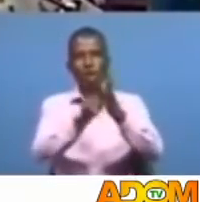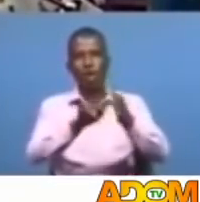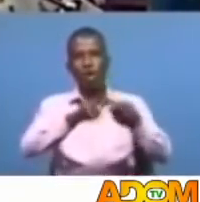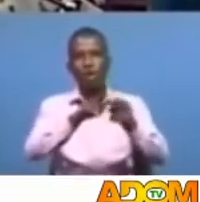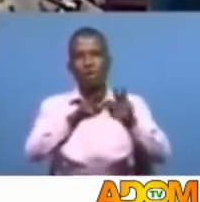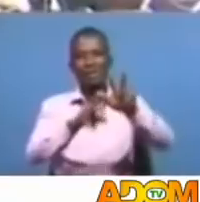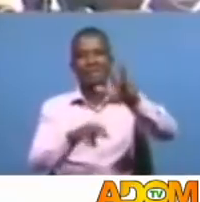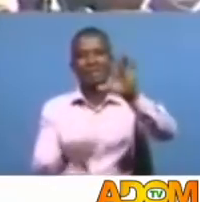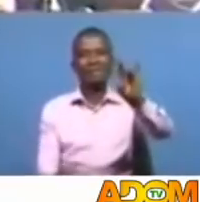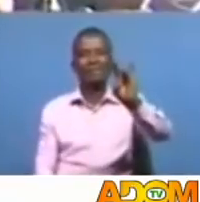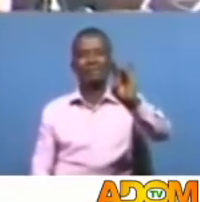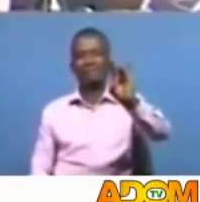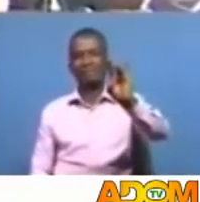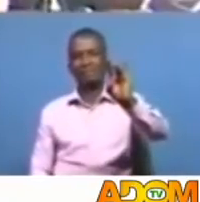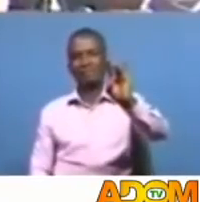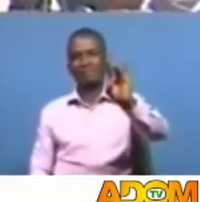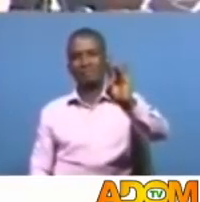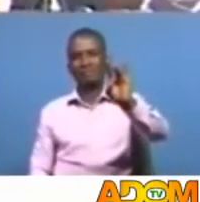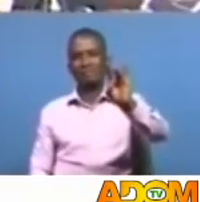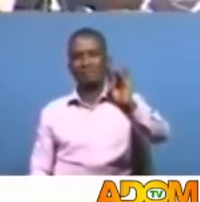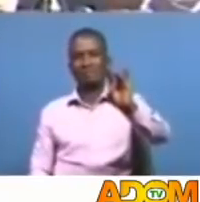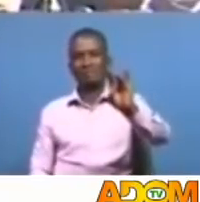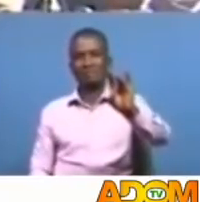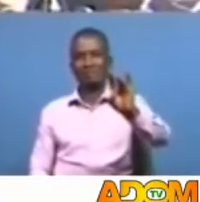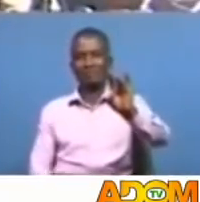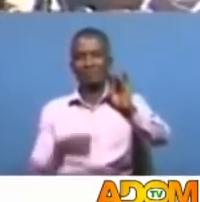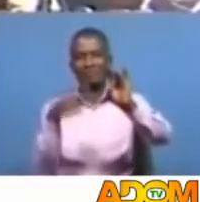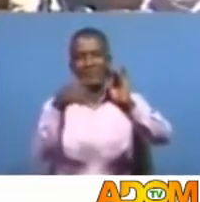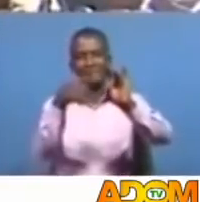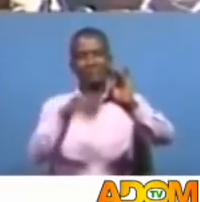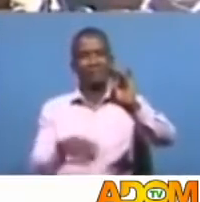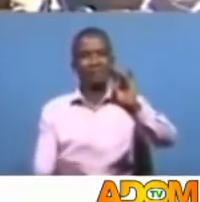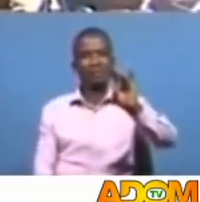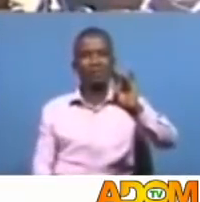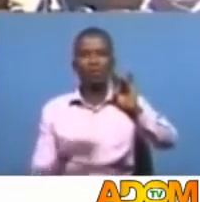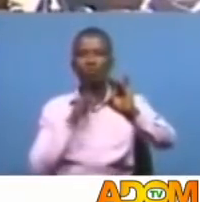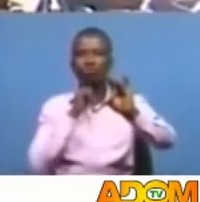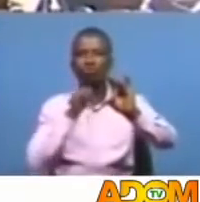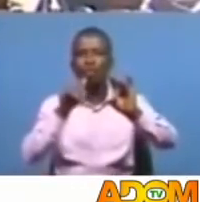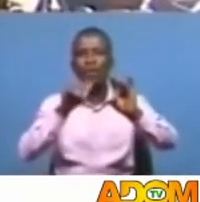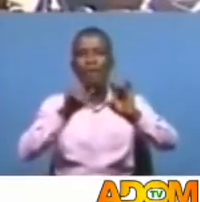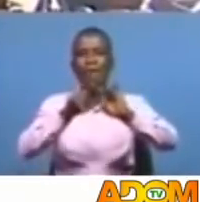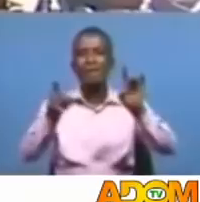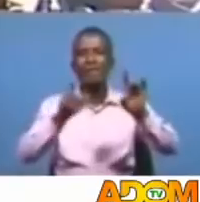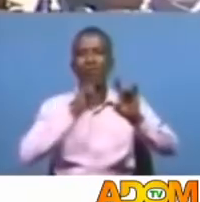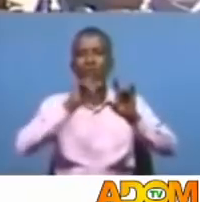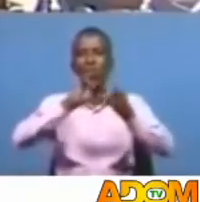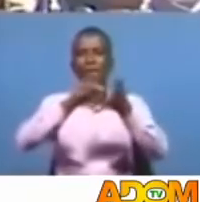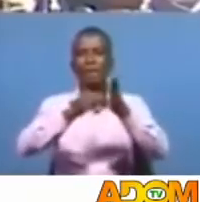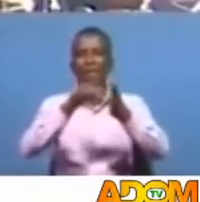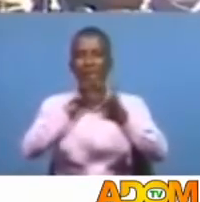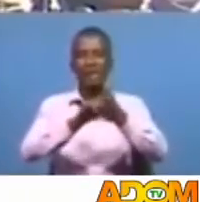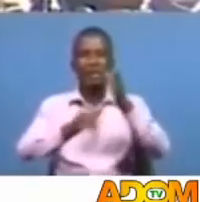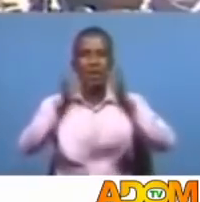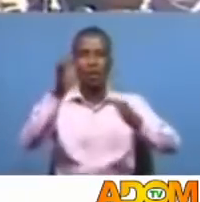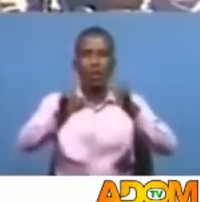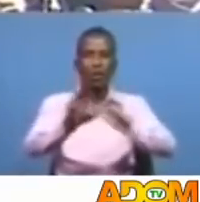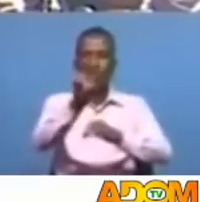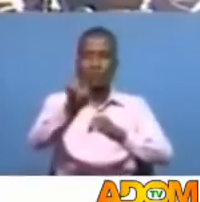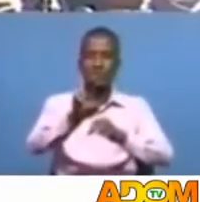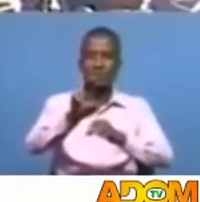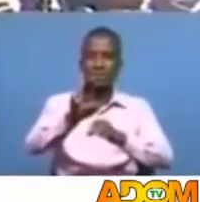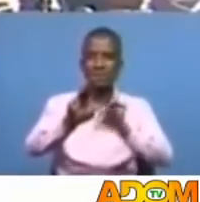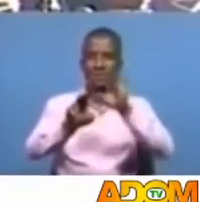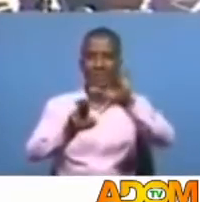But it doesn't mean that the court was preferring or raising Section Order 38, raising